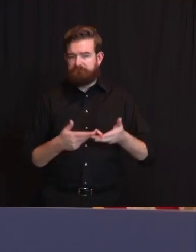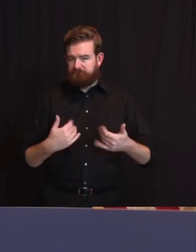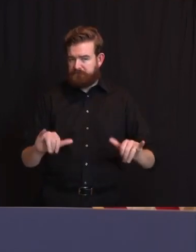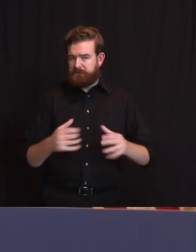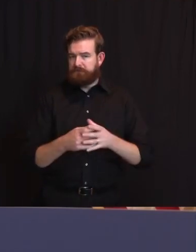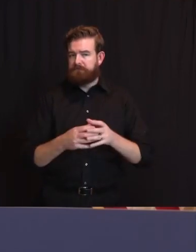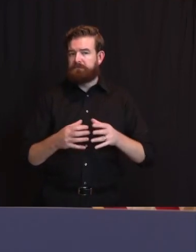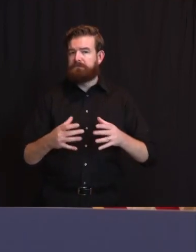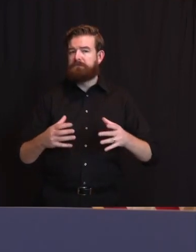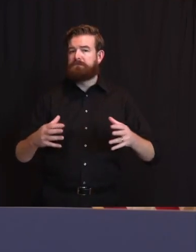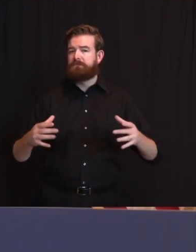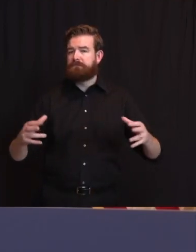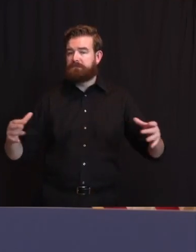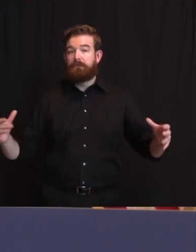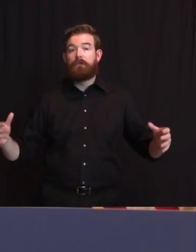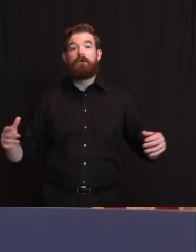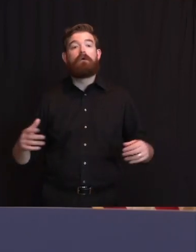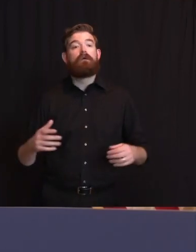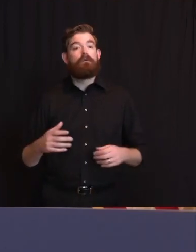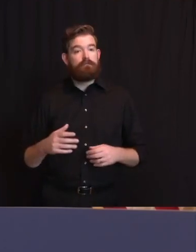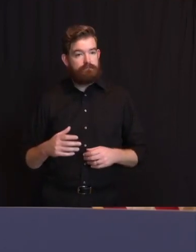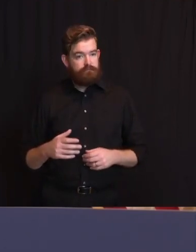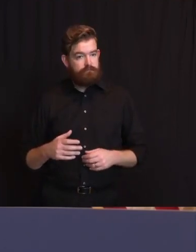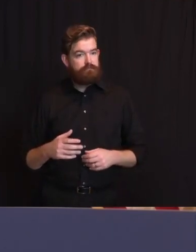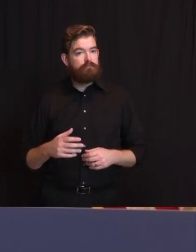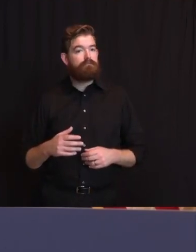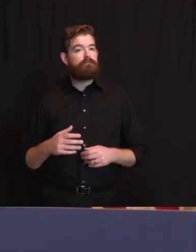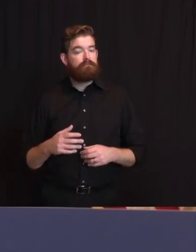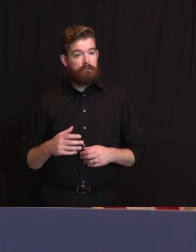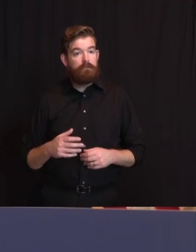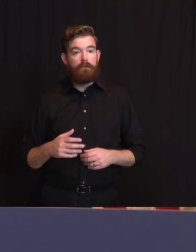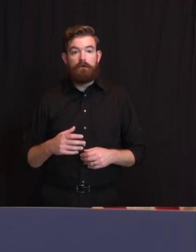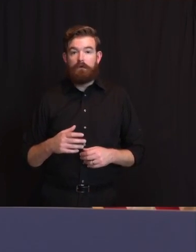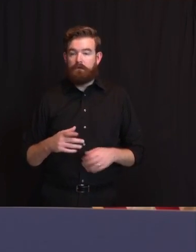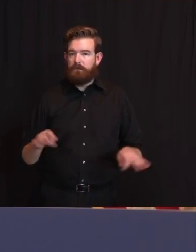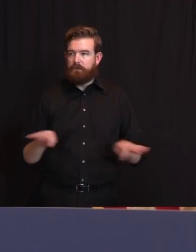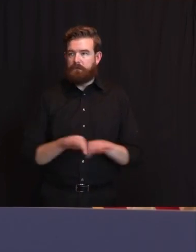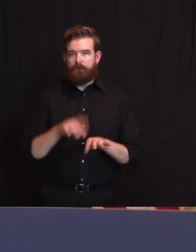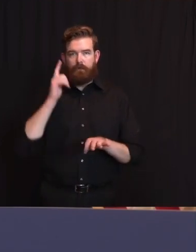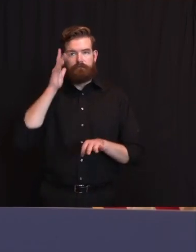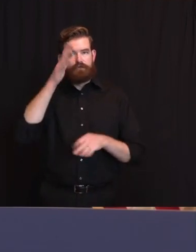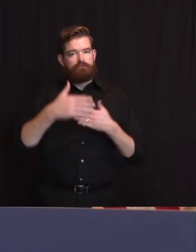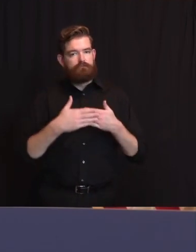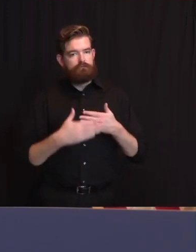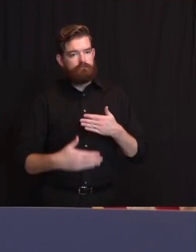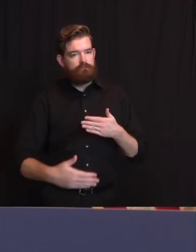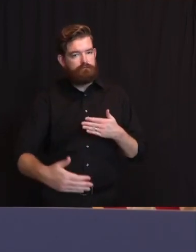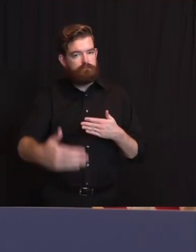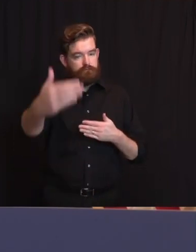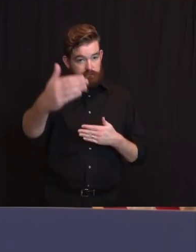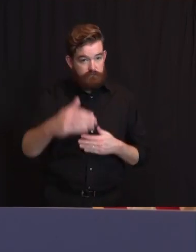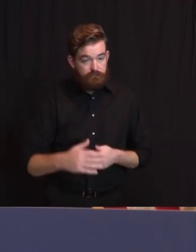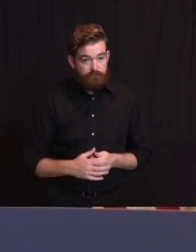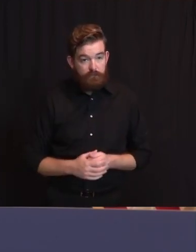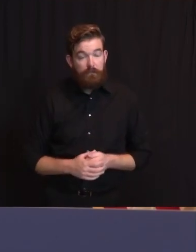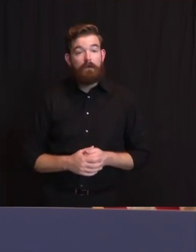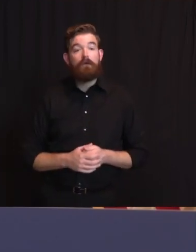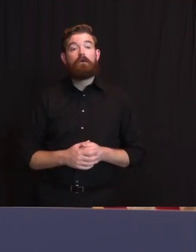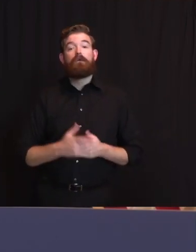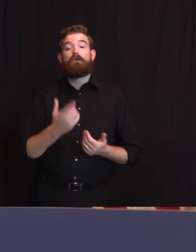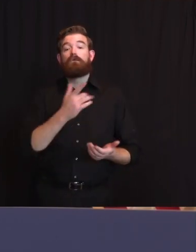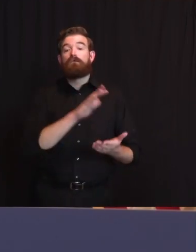but continue to build capacity for the future. With schools, gyms, restaurants, and other reopenings occurring, having a